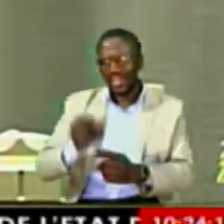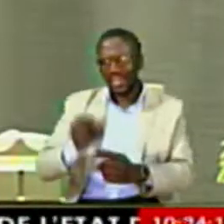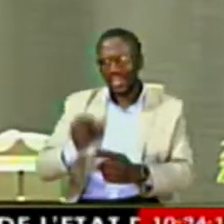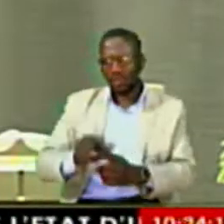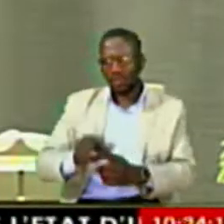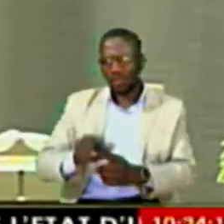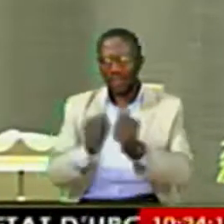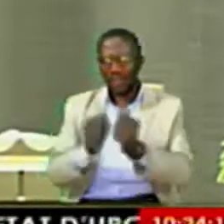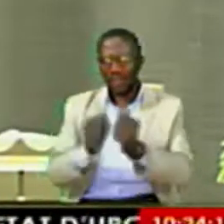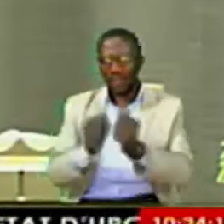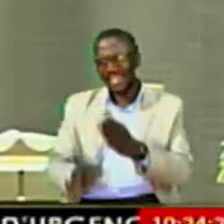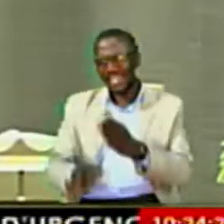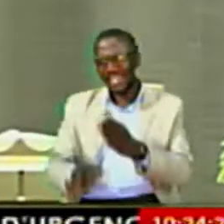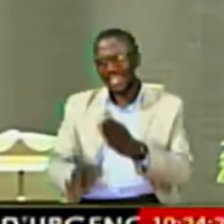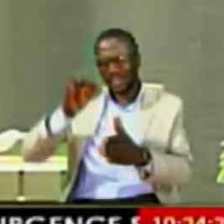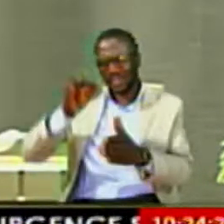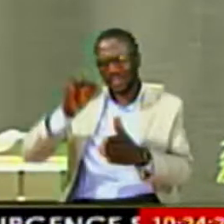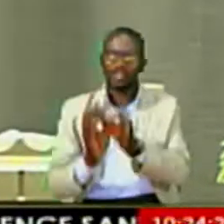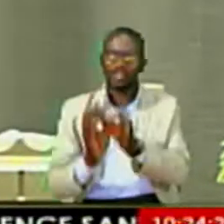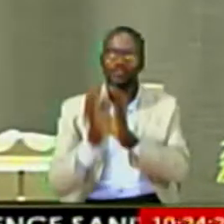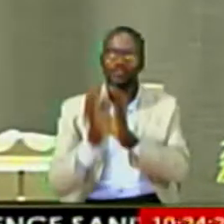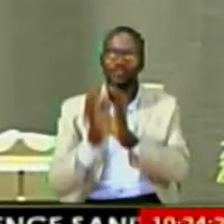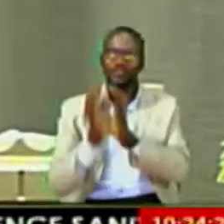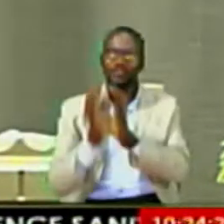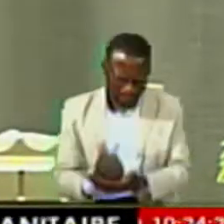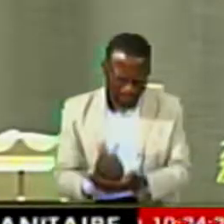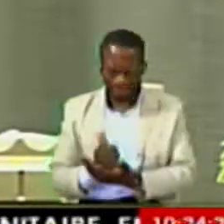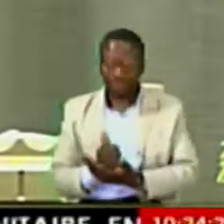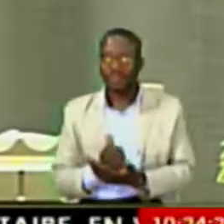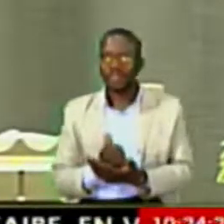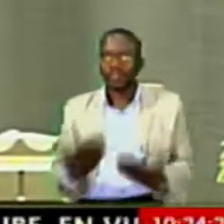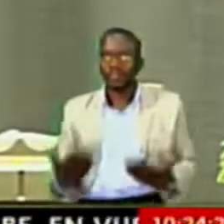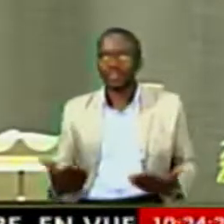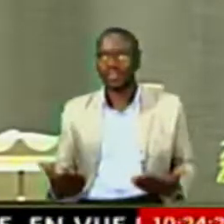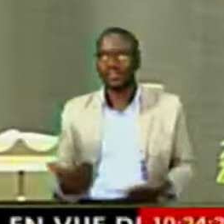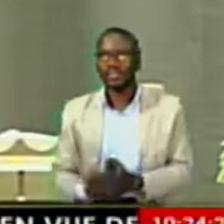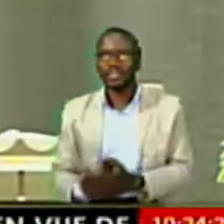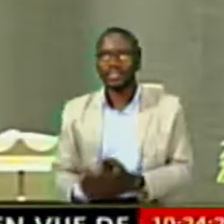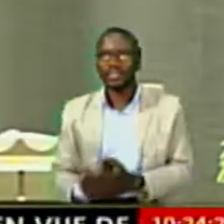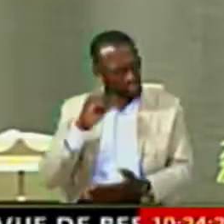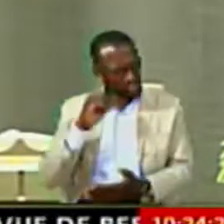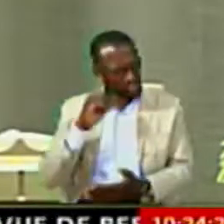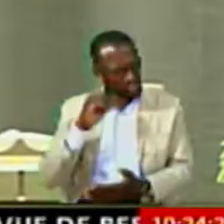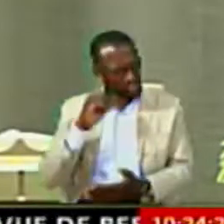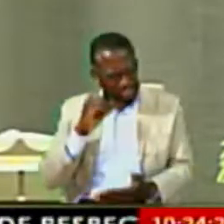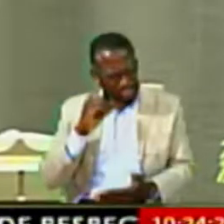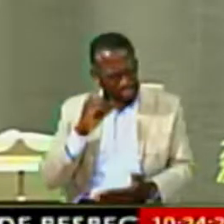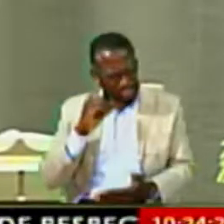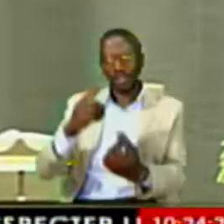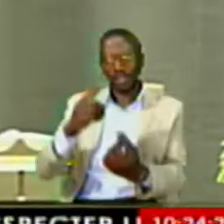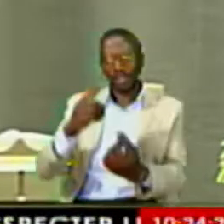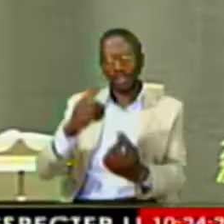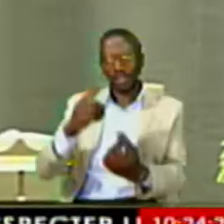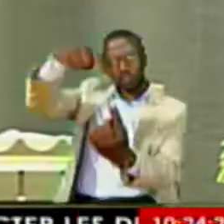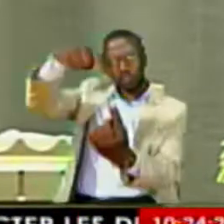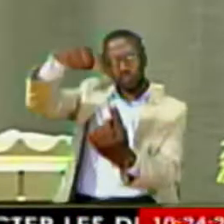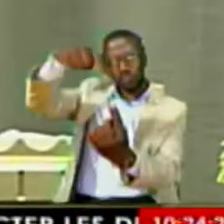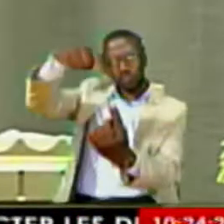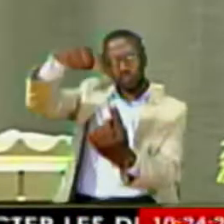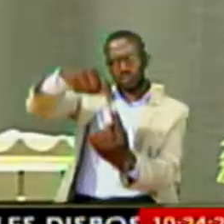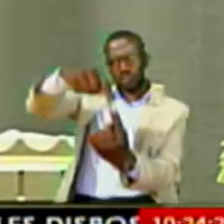they are born of the Spirit of God. Amen. Amen. Maintenant, écoutez le sommet. Here's the summary